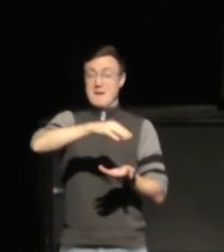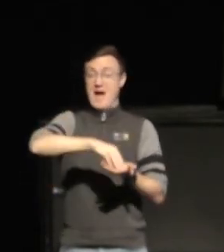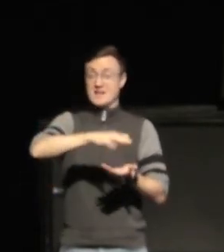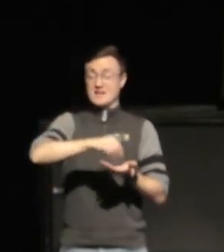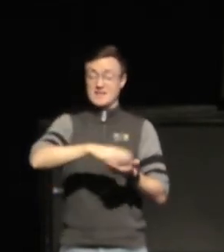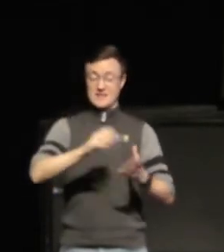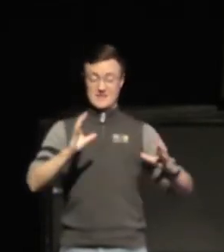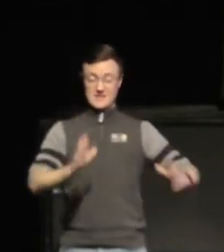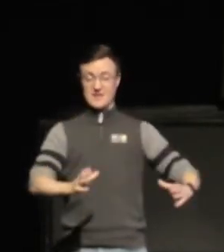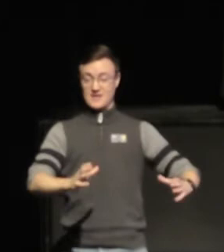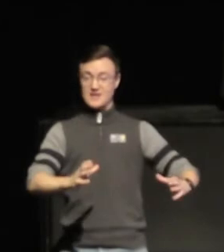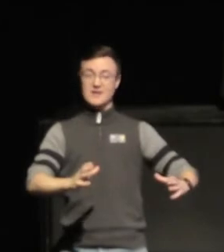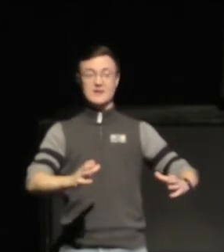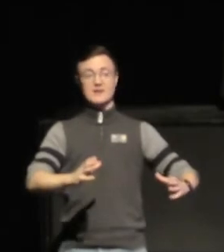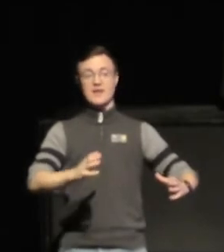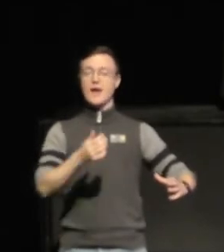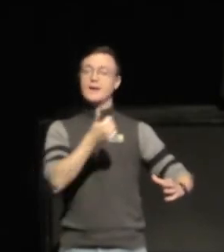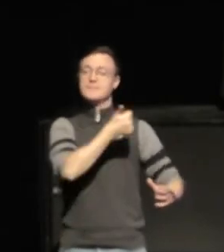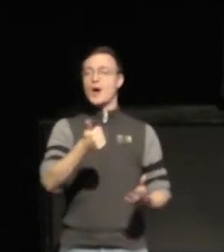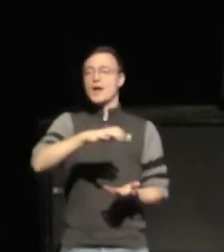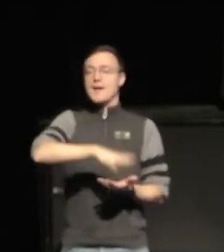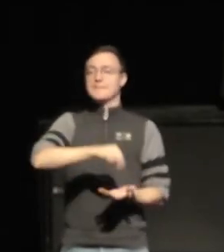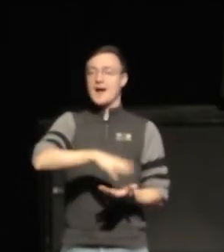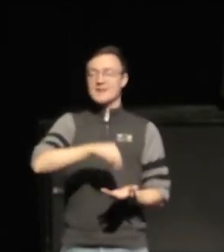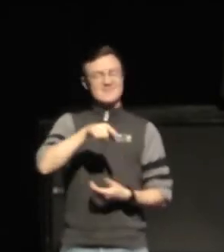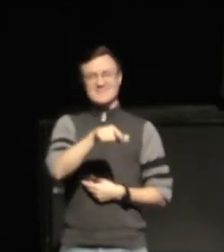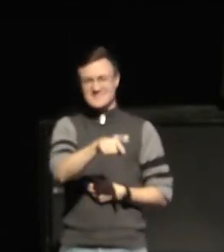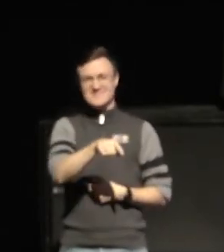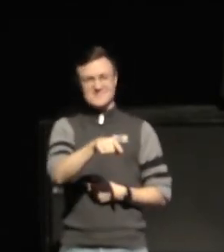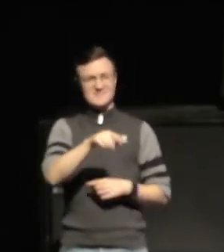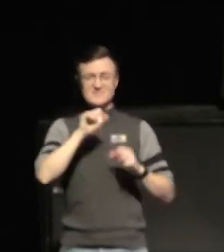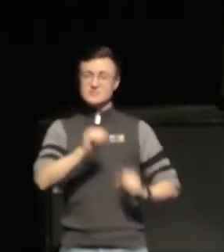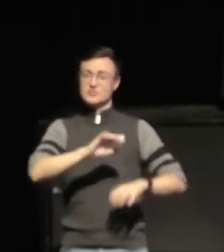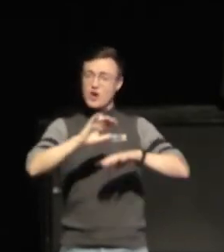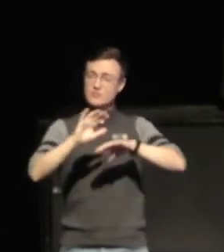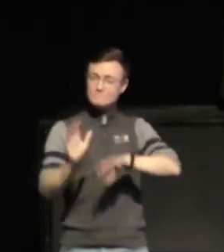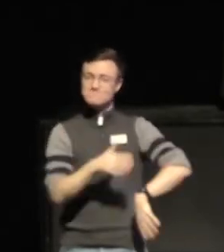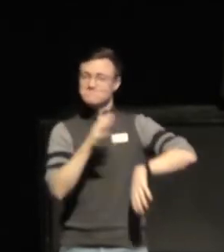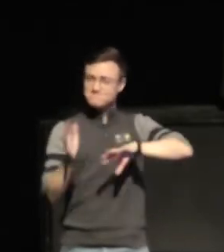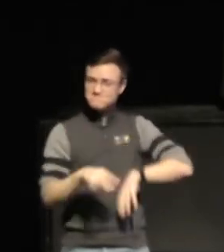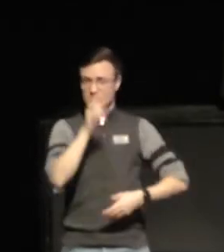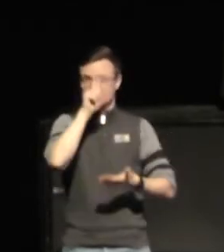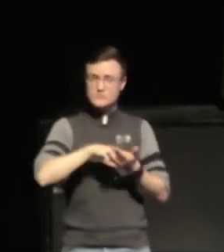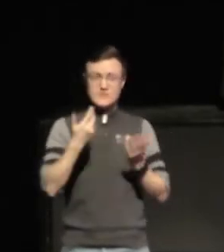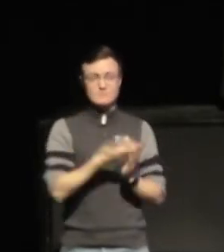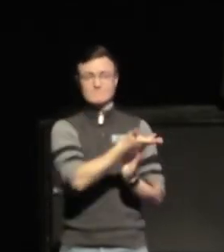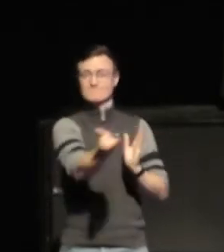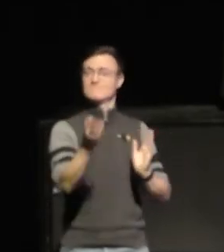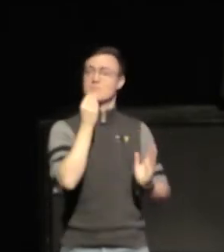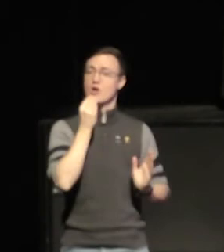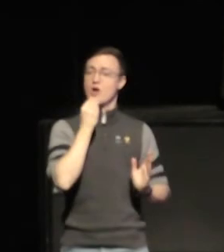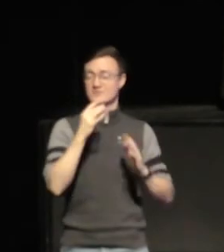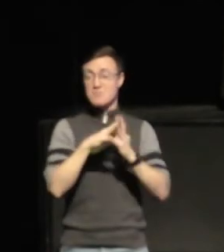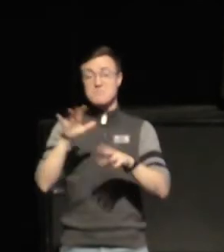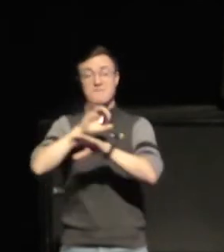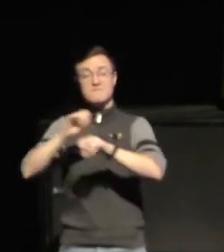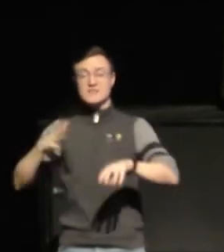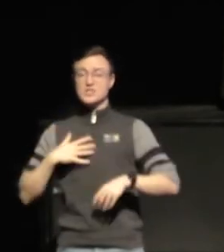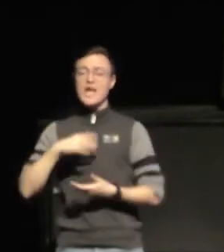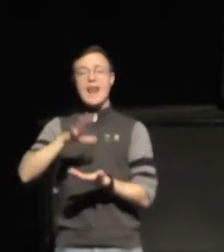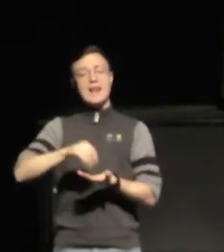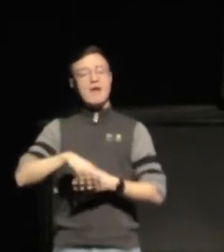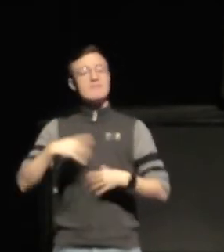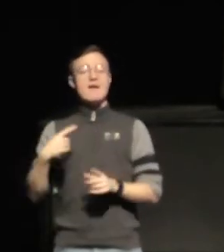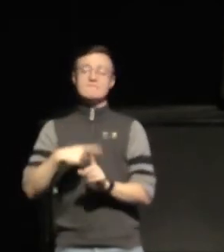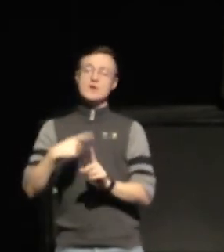Beyond land being something that should be produced for food, land is only seen as a commodity.